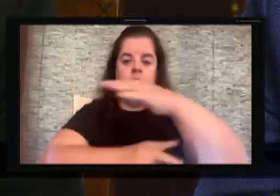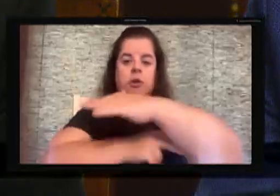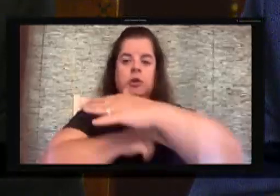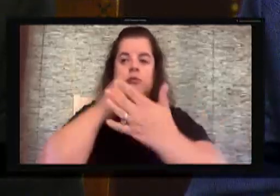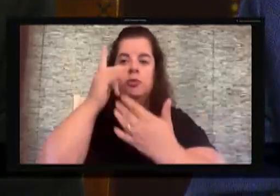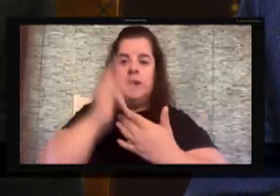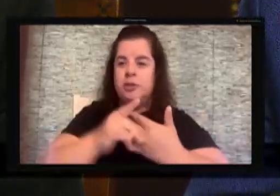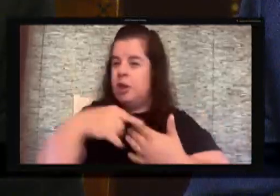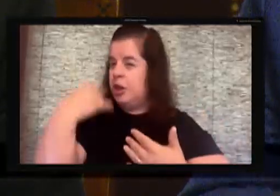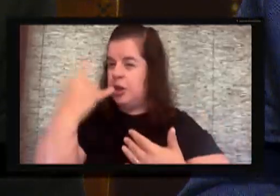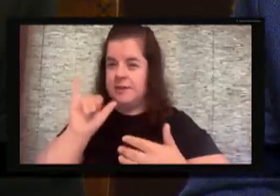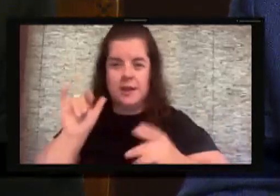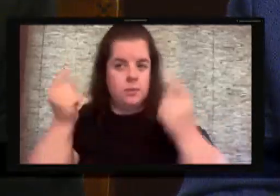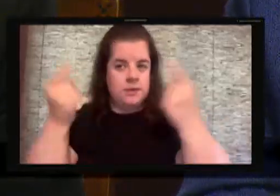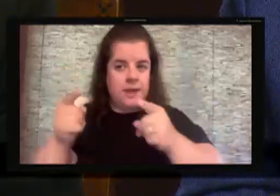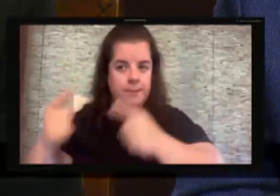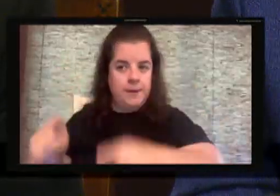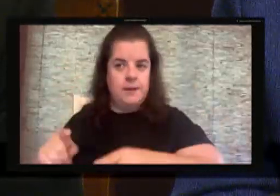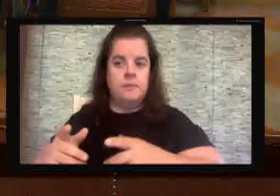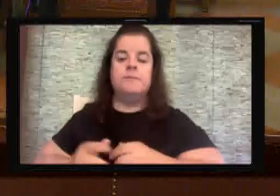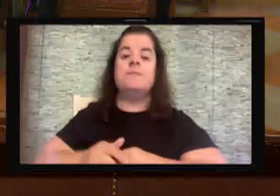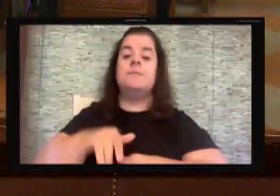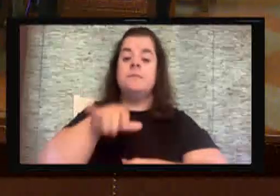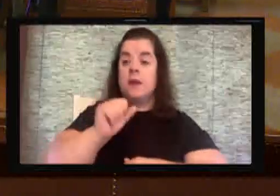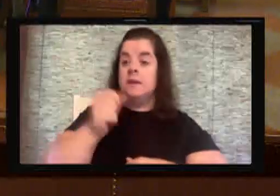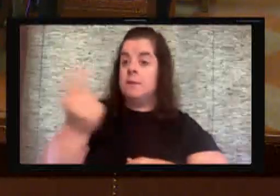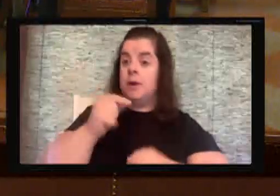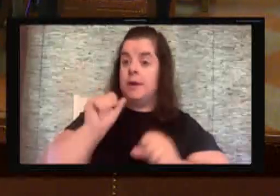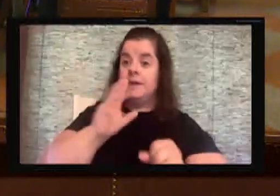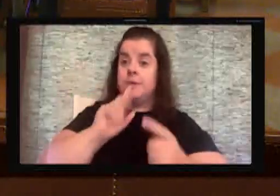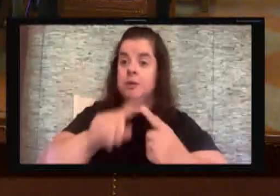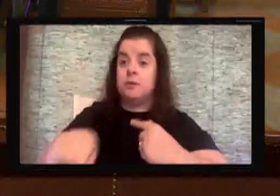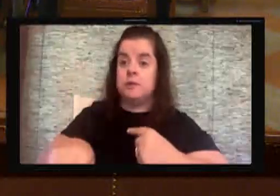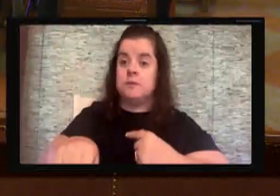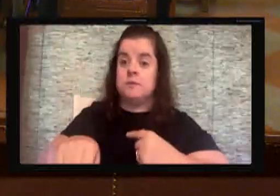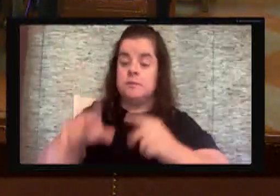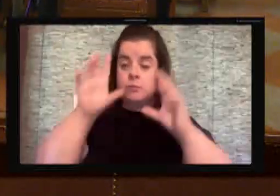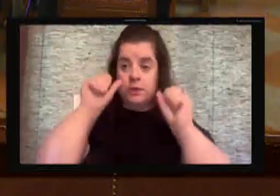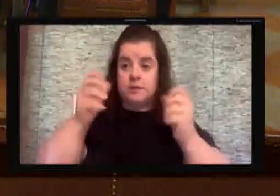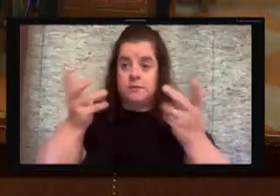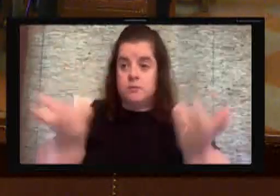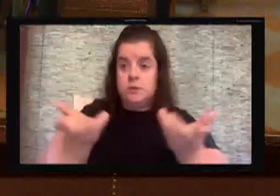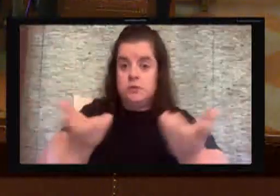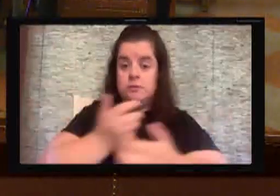here. Is there someone who can speak to this who's present in chambers or online?